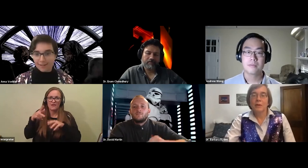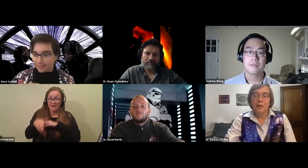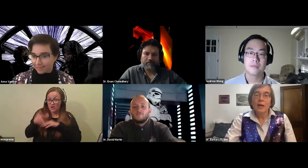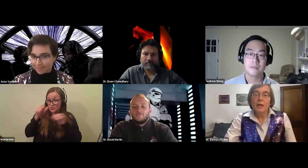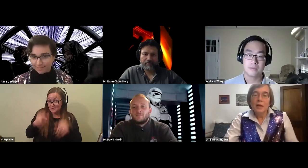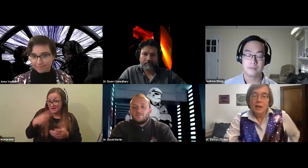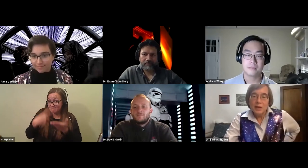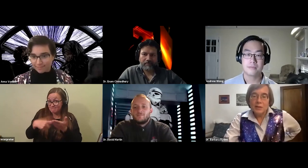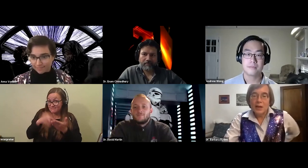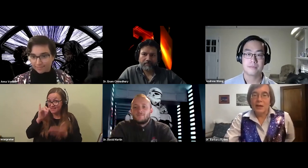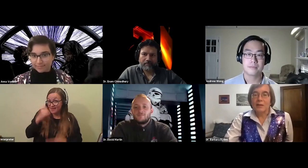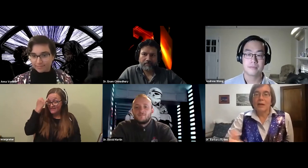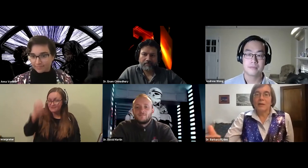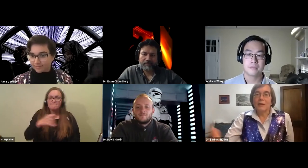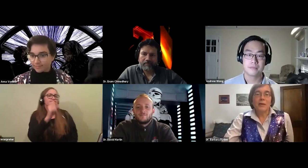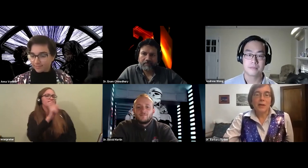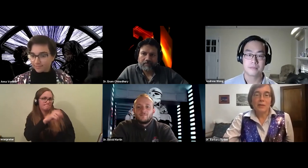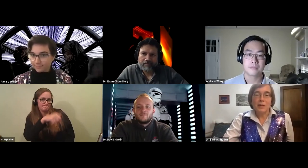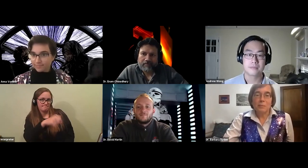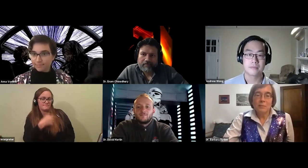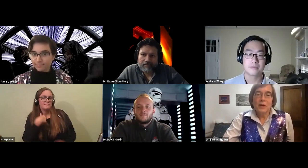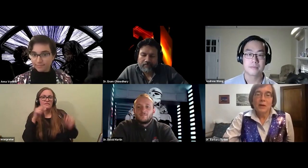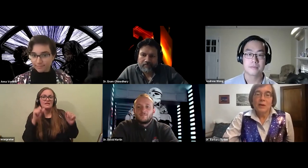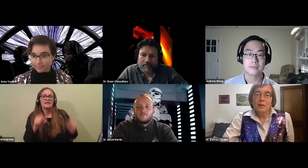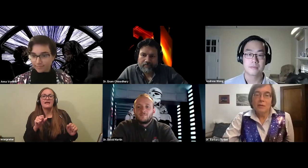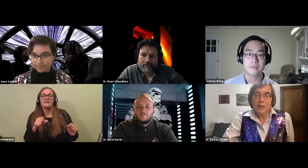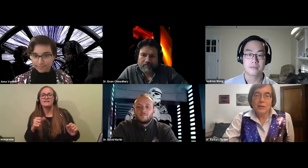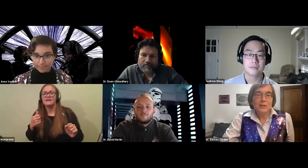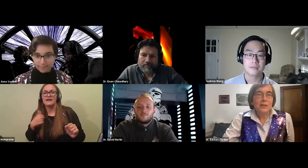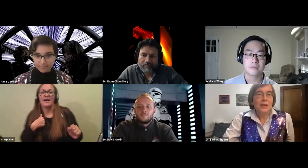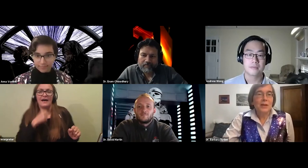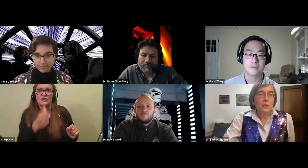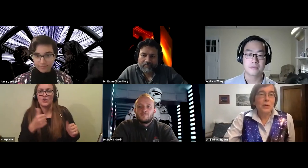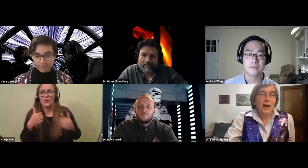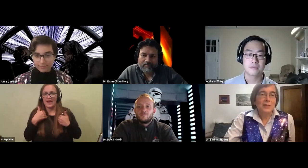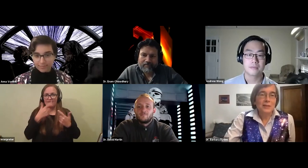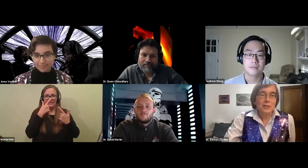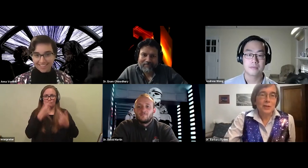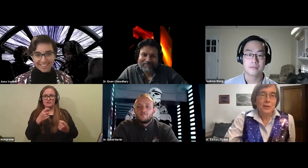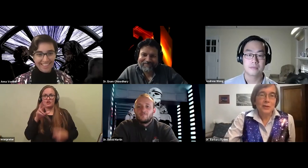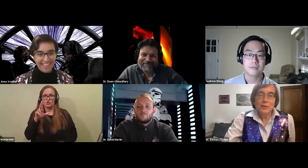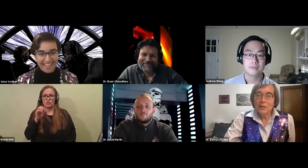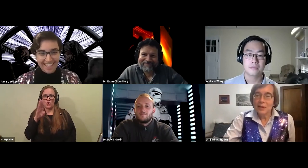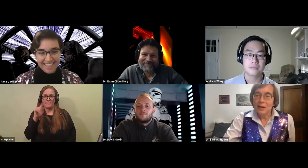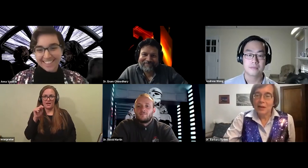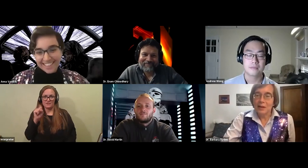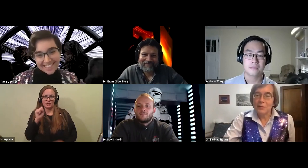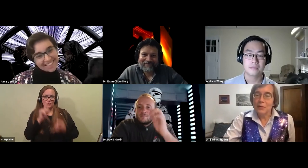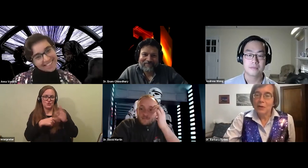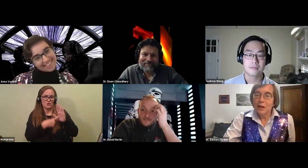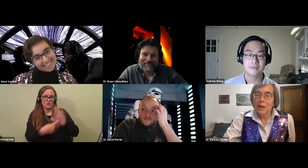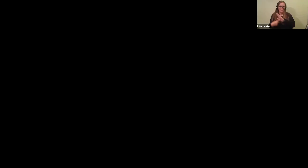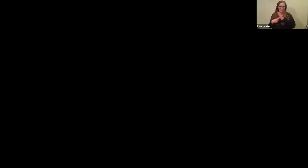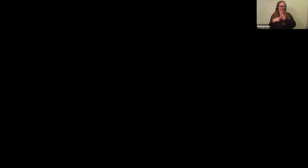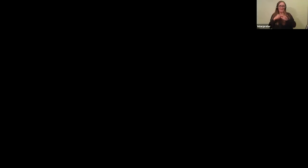idea? Yes, I can. And although I don't have any interesting looking robots to show you, I can give